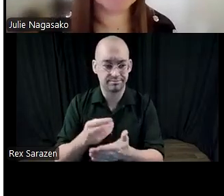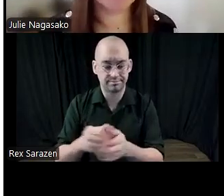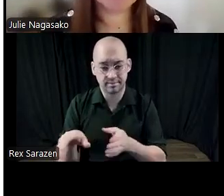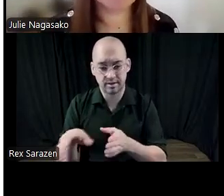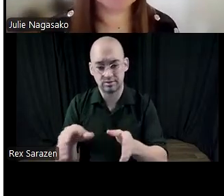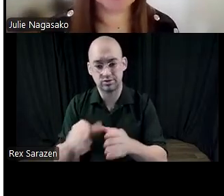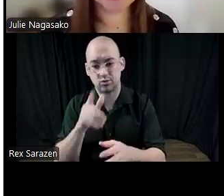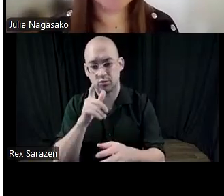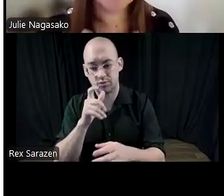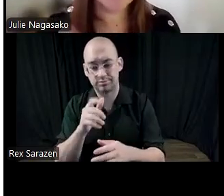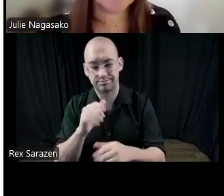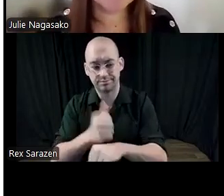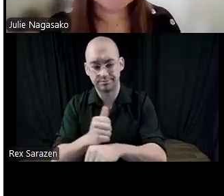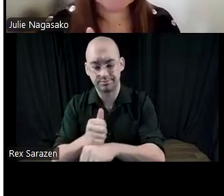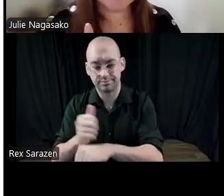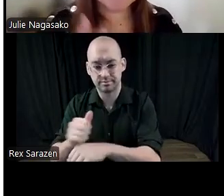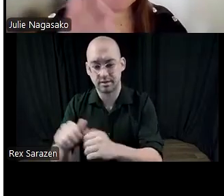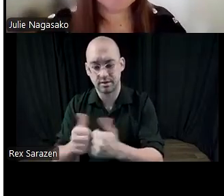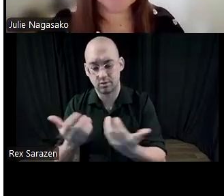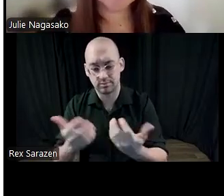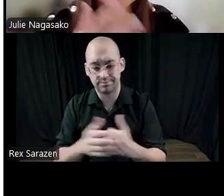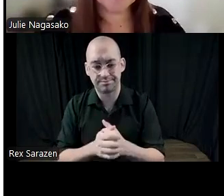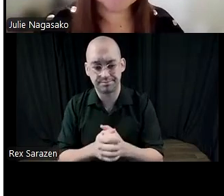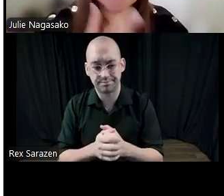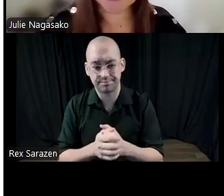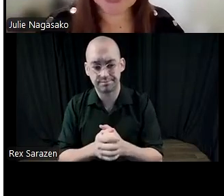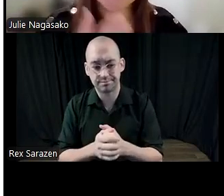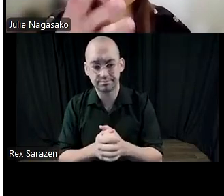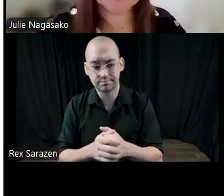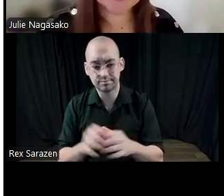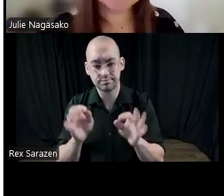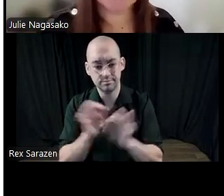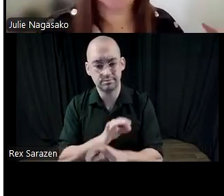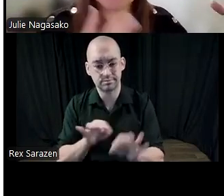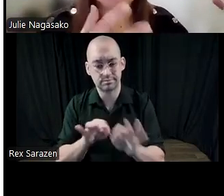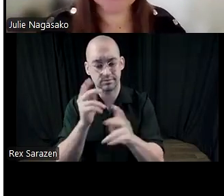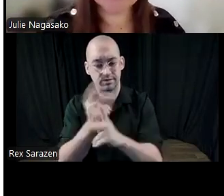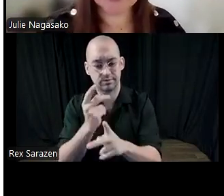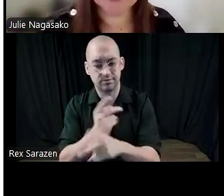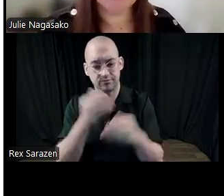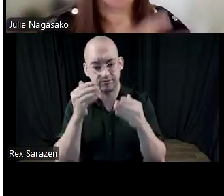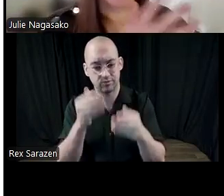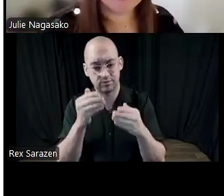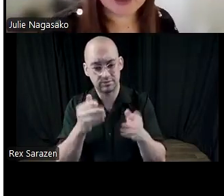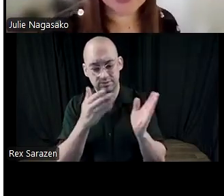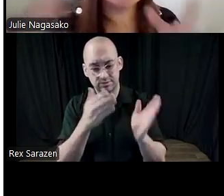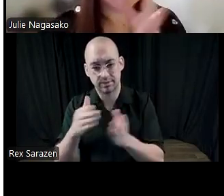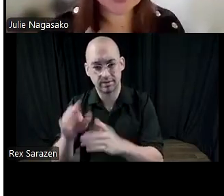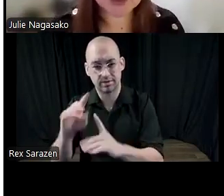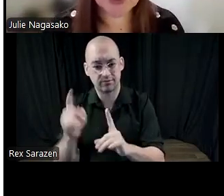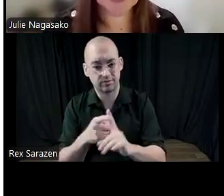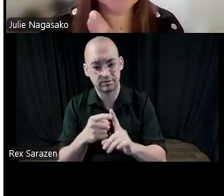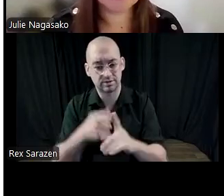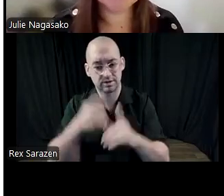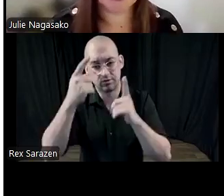partners be? How would that be structured? We think it's important to figure out the focus and the strategies first and have good consensus on that, and then use that